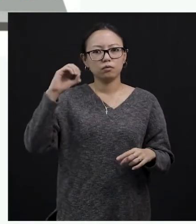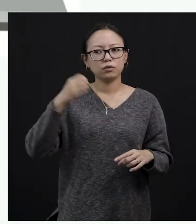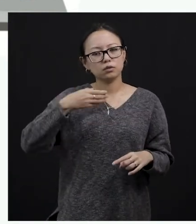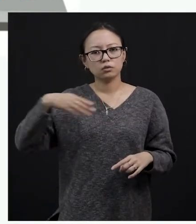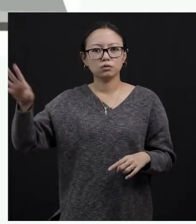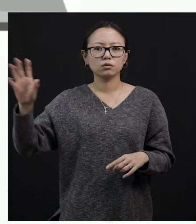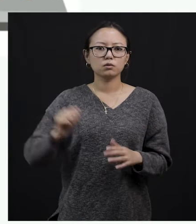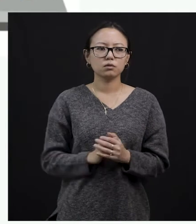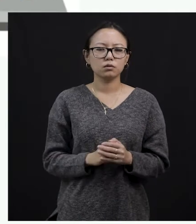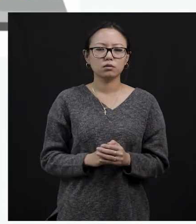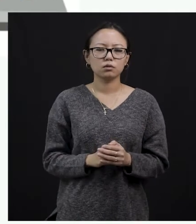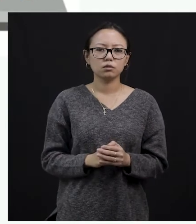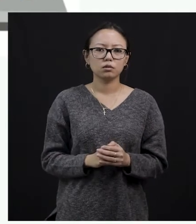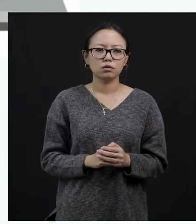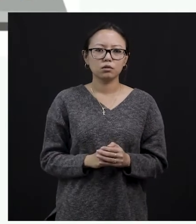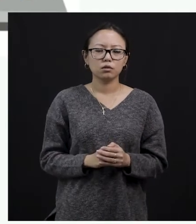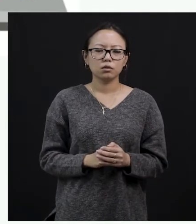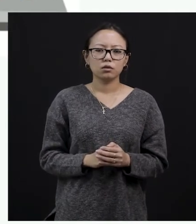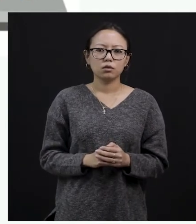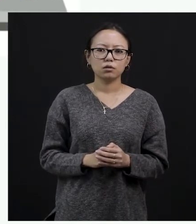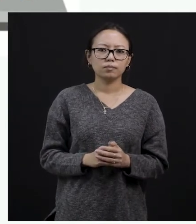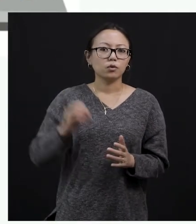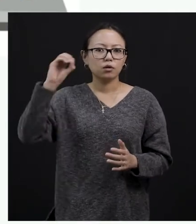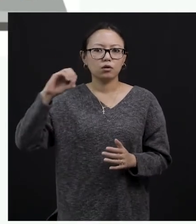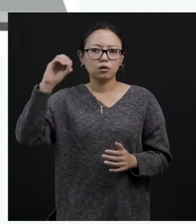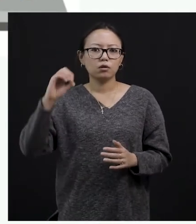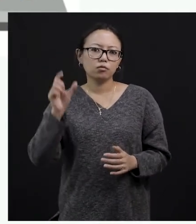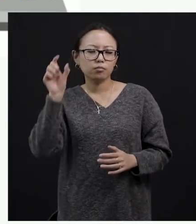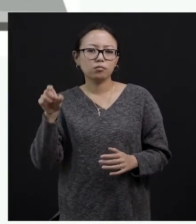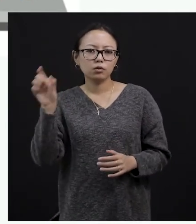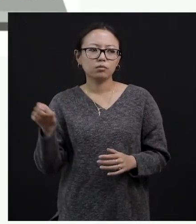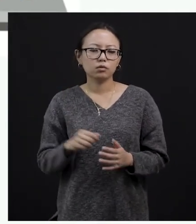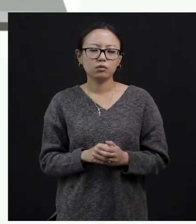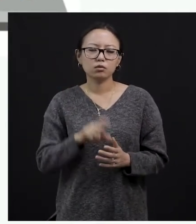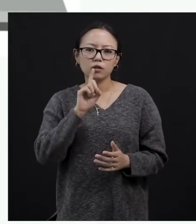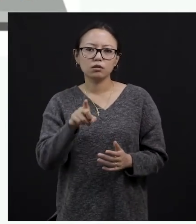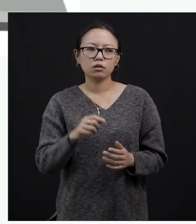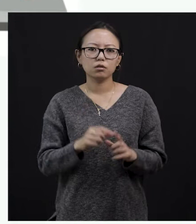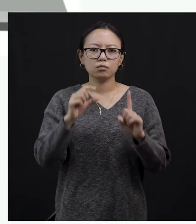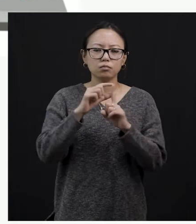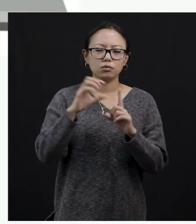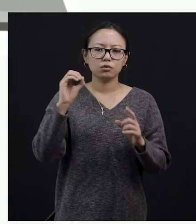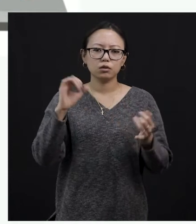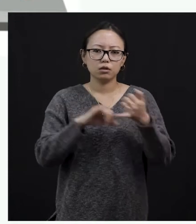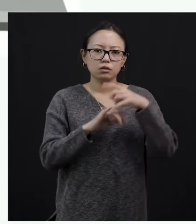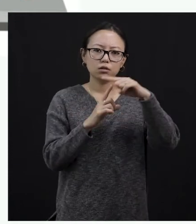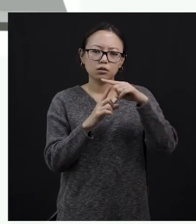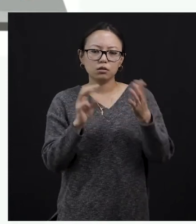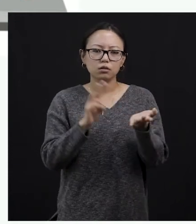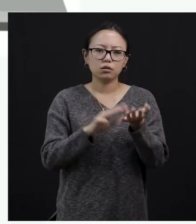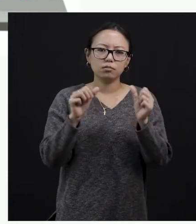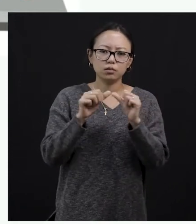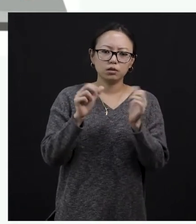then tell the postman to give out the letters to all the different areas, whichever is written